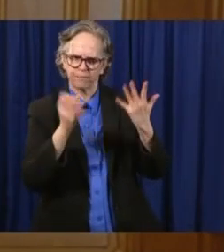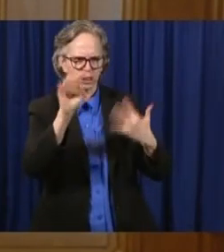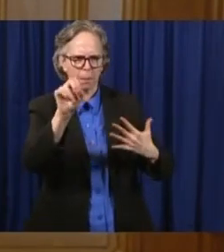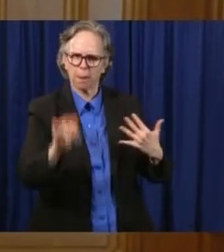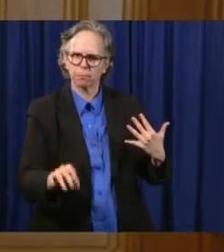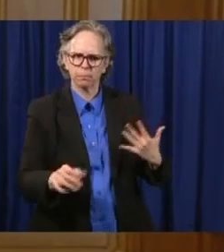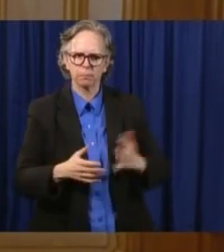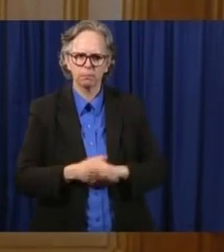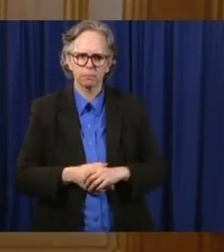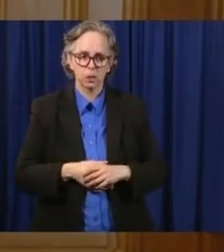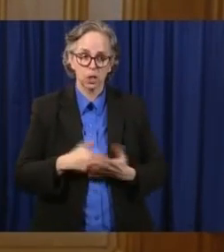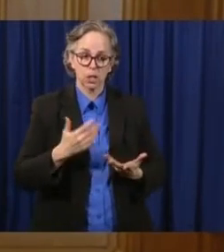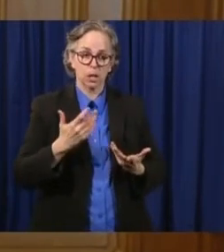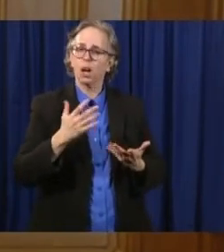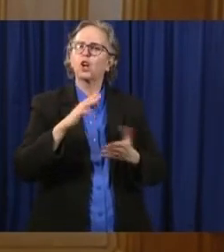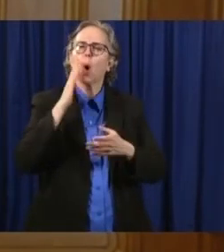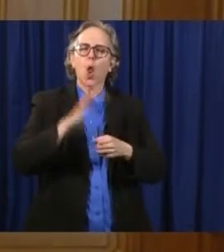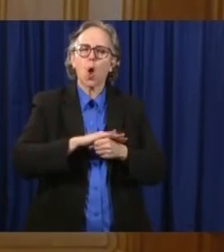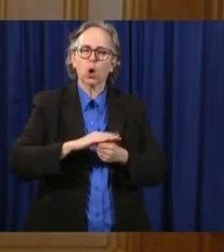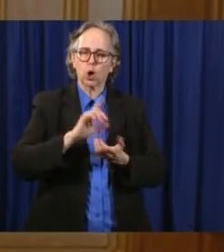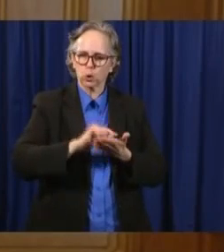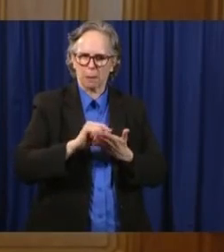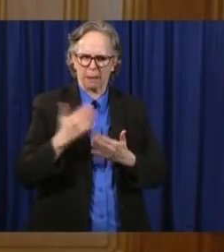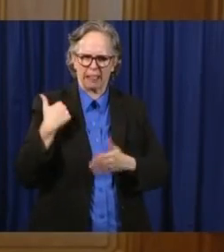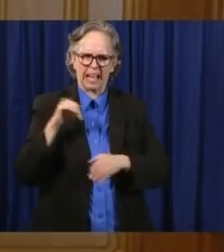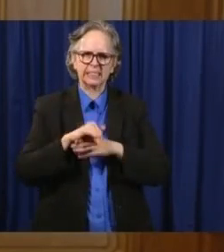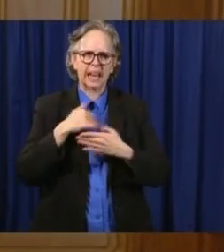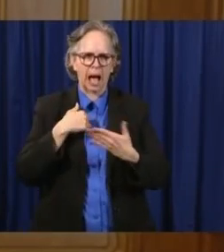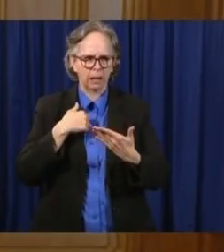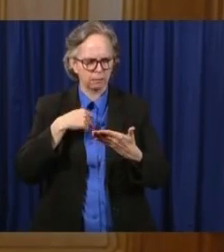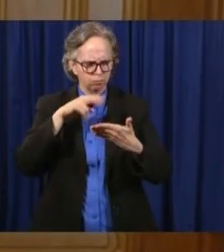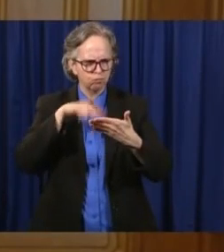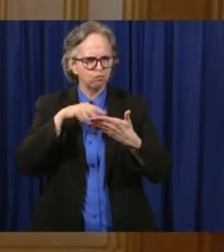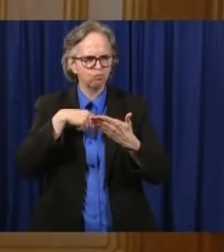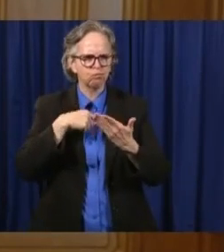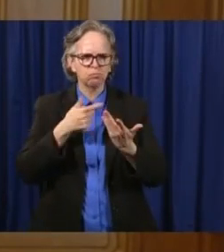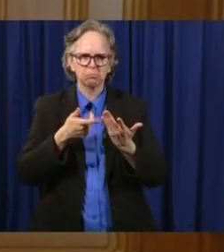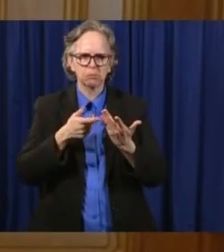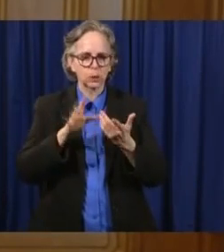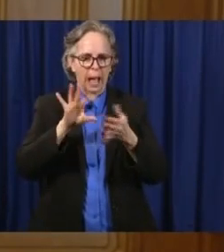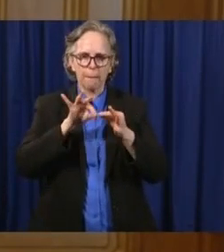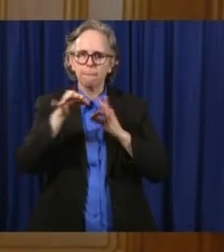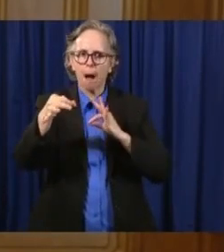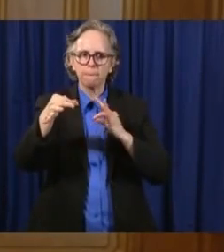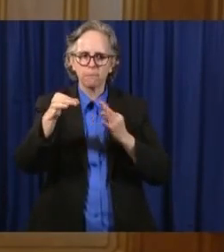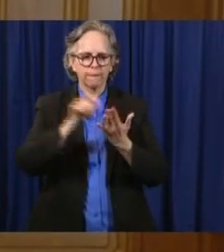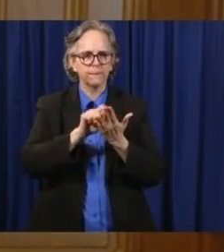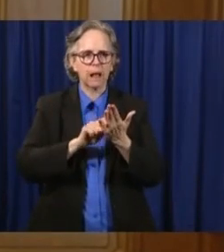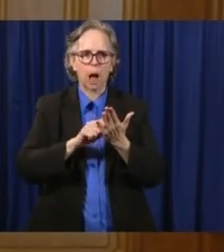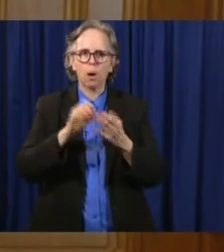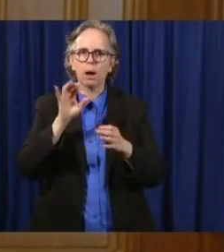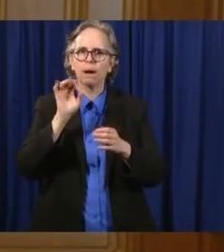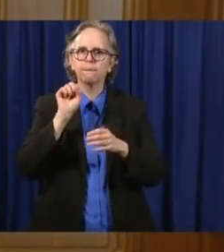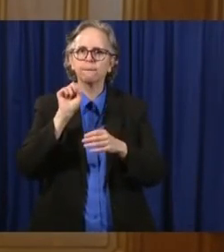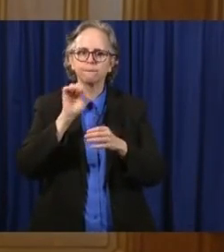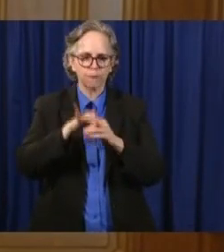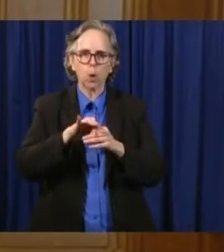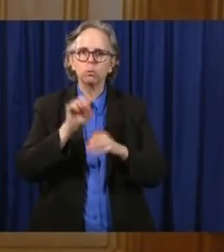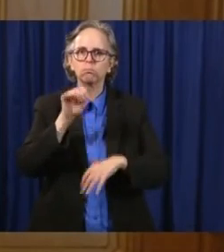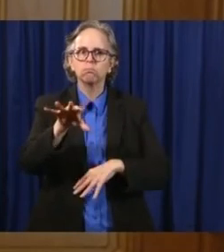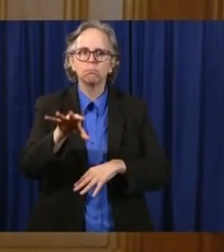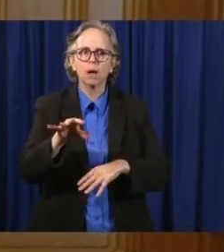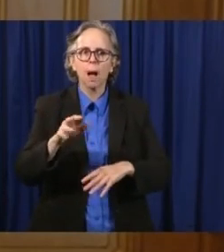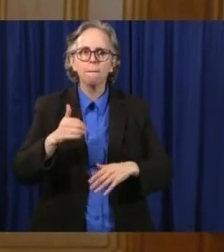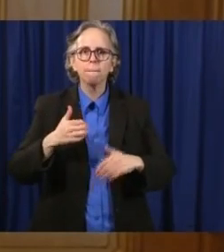Xenia paper, there was a thing that you could just tear out, fill out, send it in. I know a number of papers are actually doing